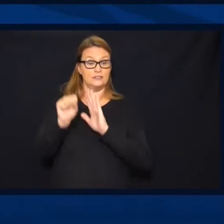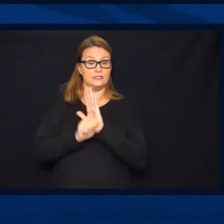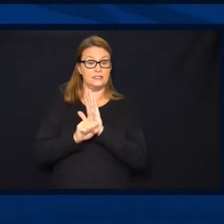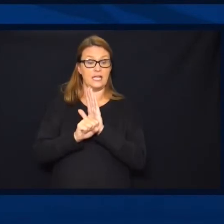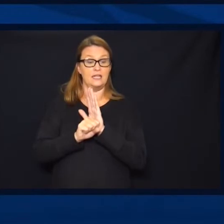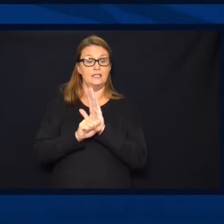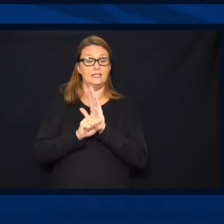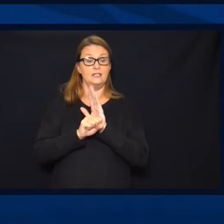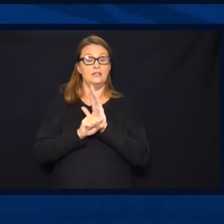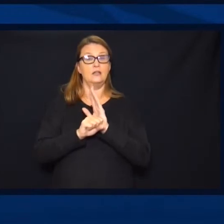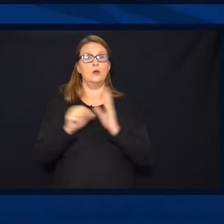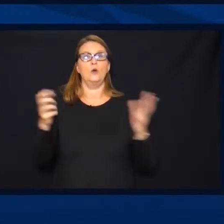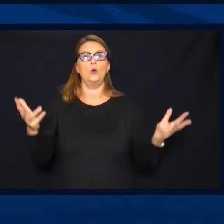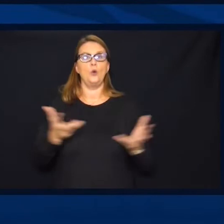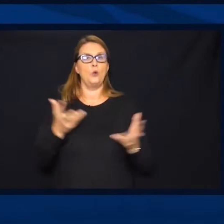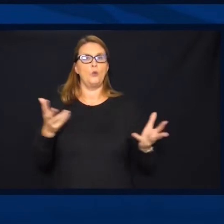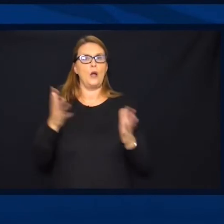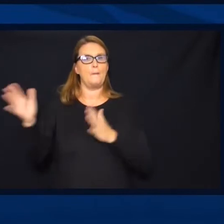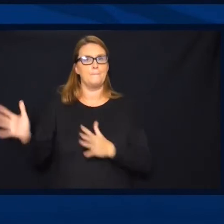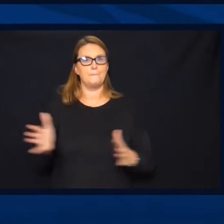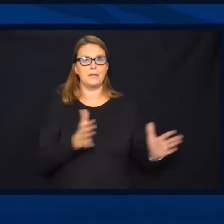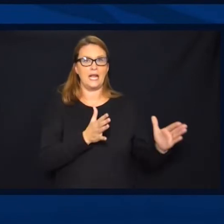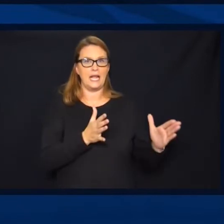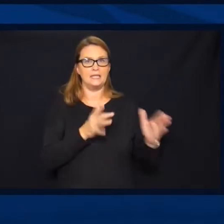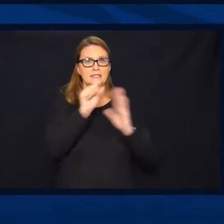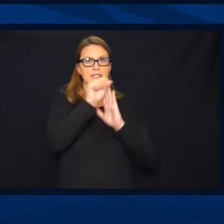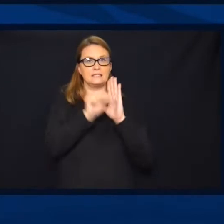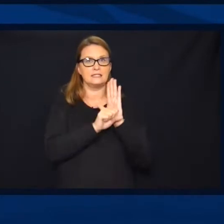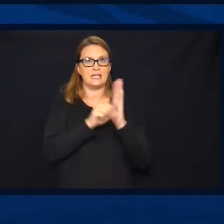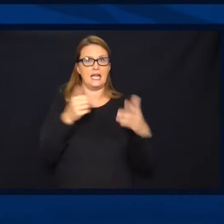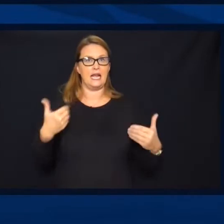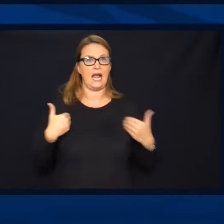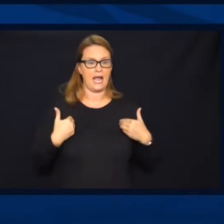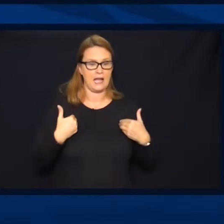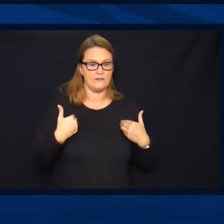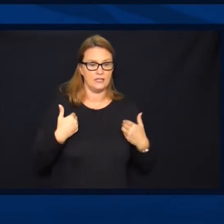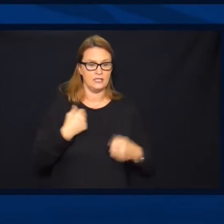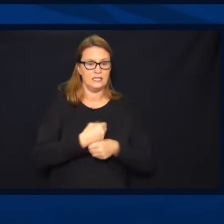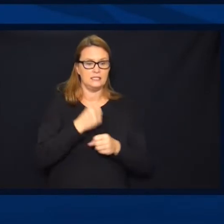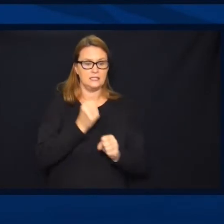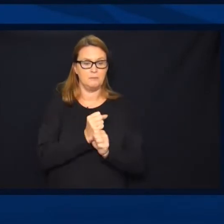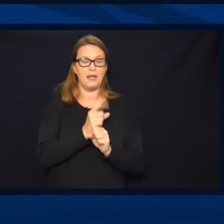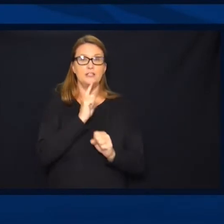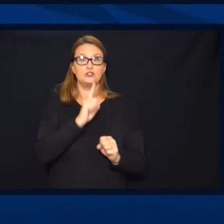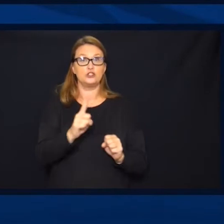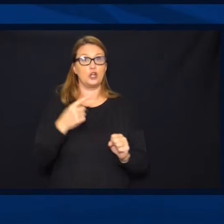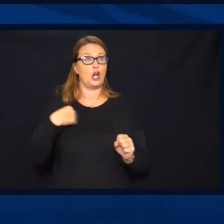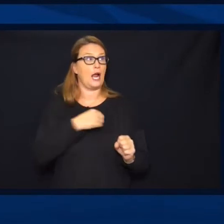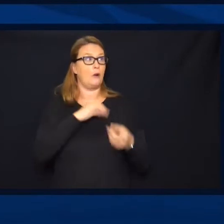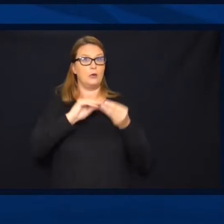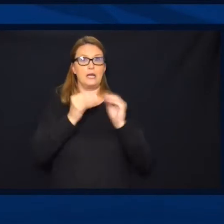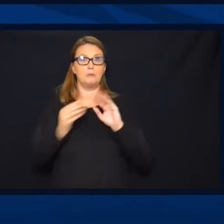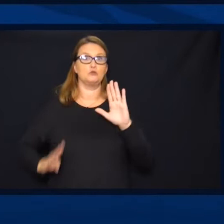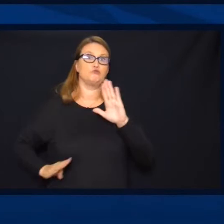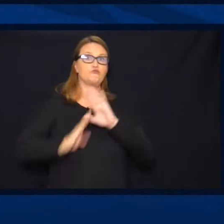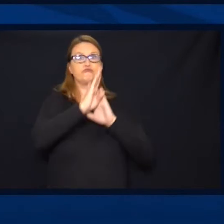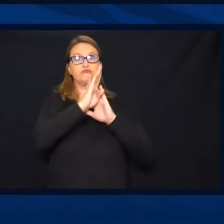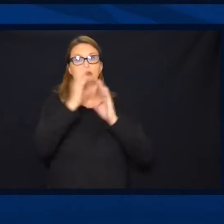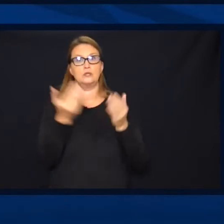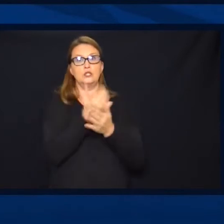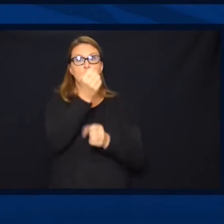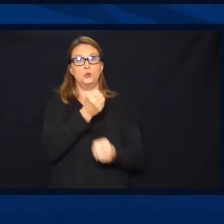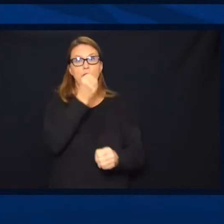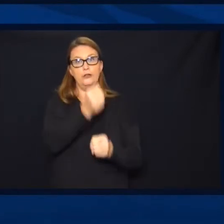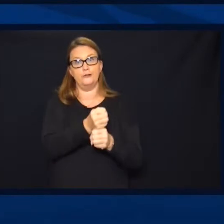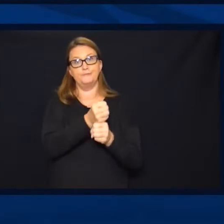loved ones. What plans does the state have to make sure we don't have a skyrocketing surge as we enter the new year?